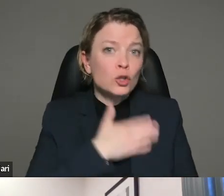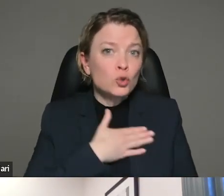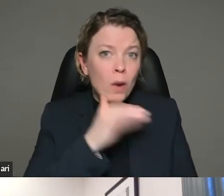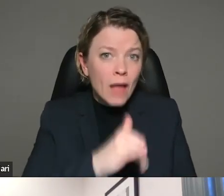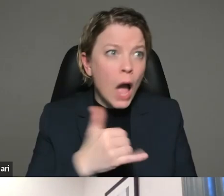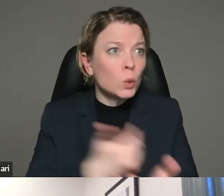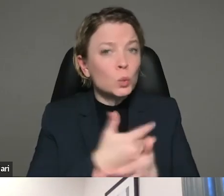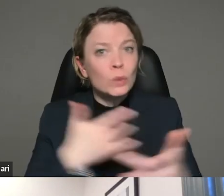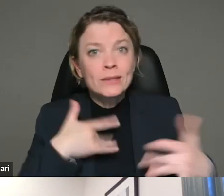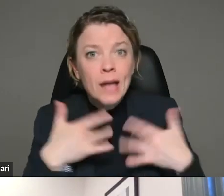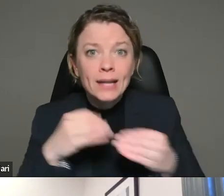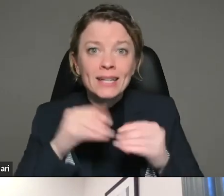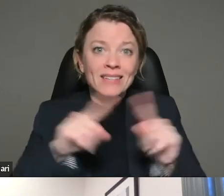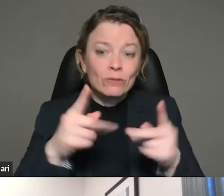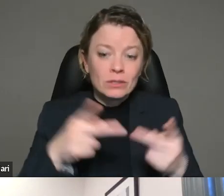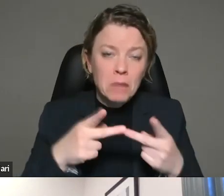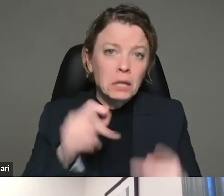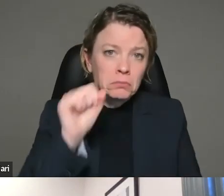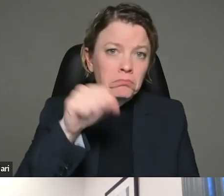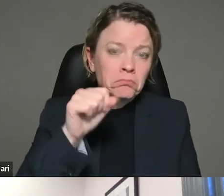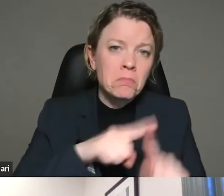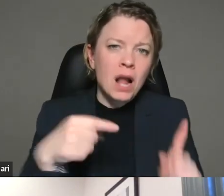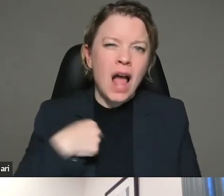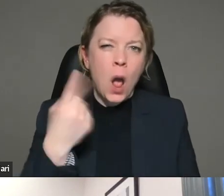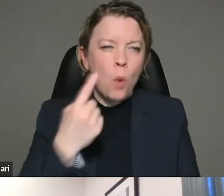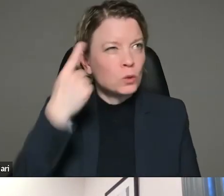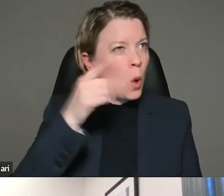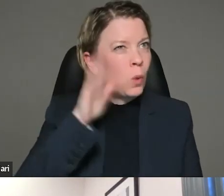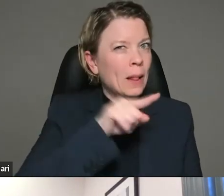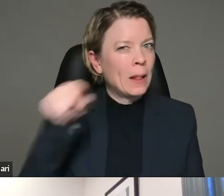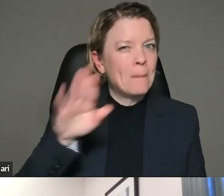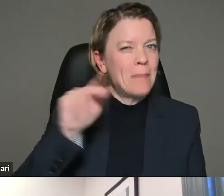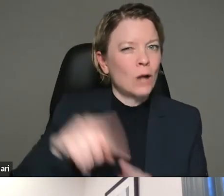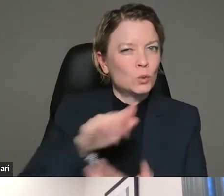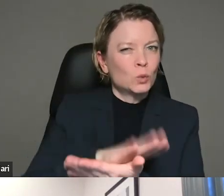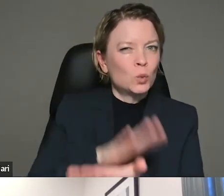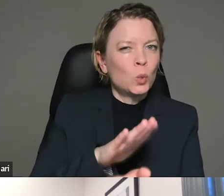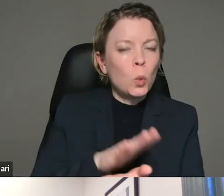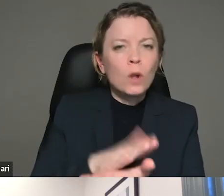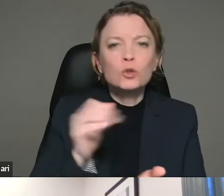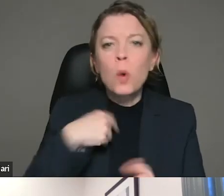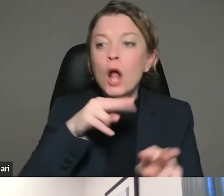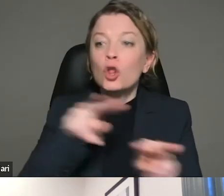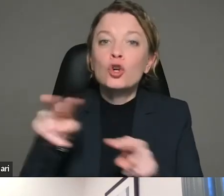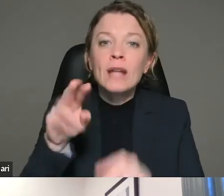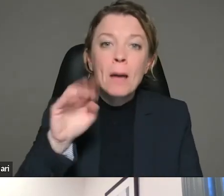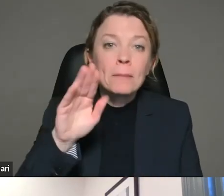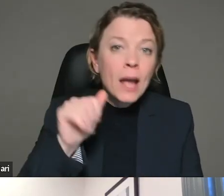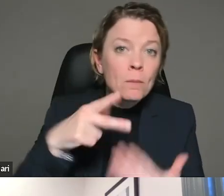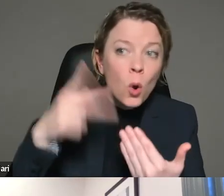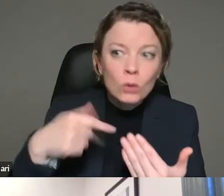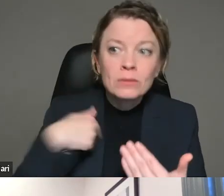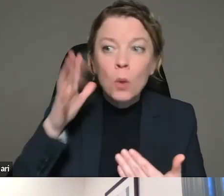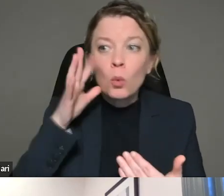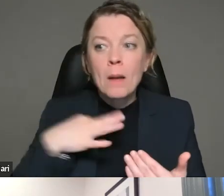It was in a different space. But I always thought I would go back to school. I had looked at some MBA programs that I was going to apply